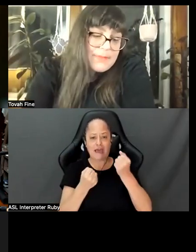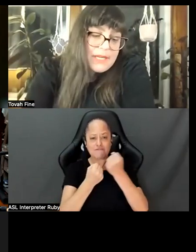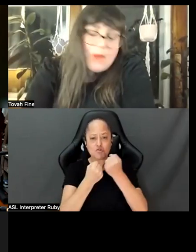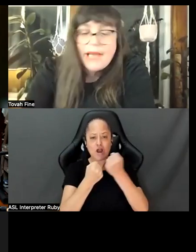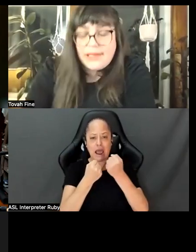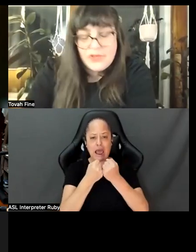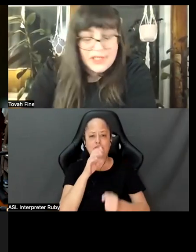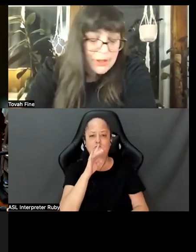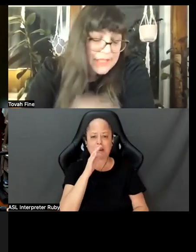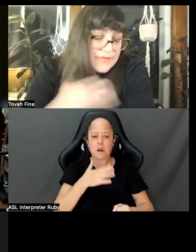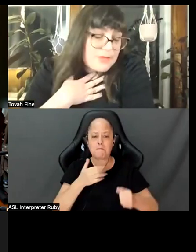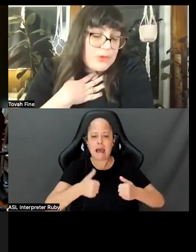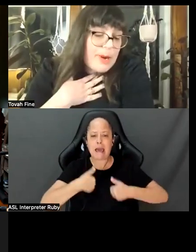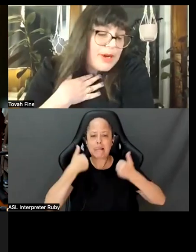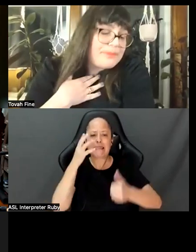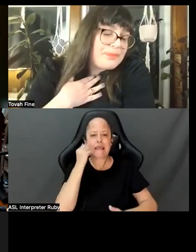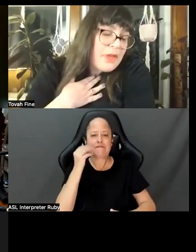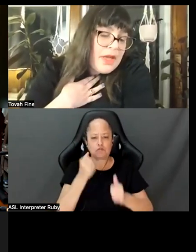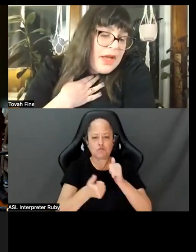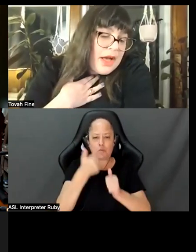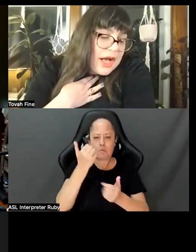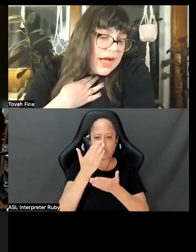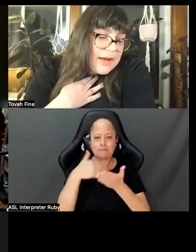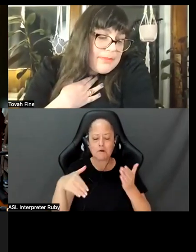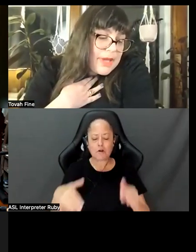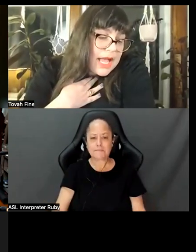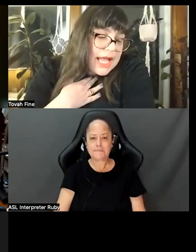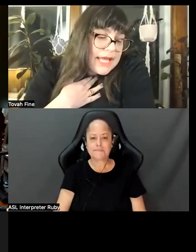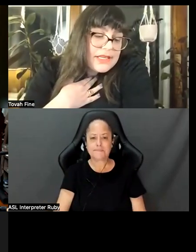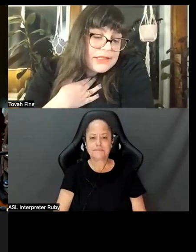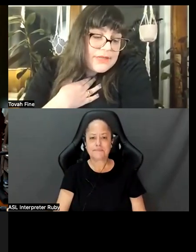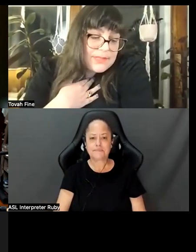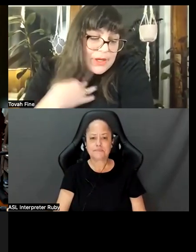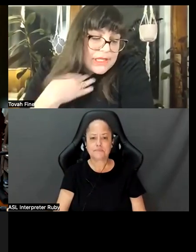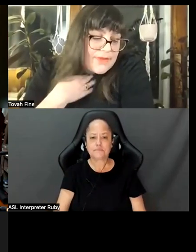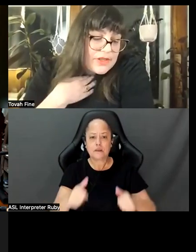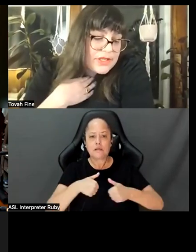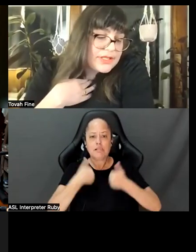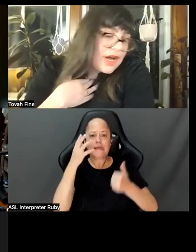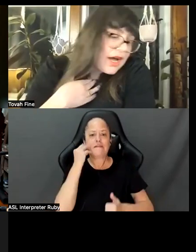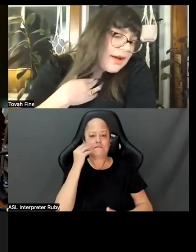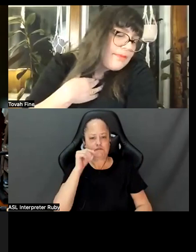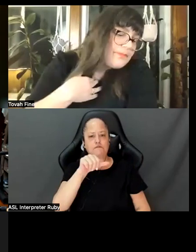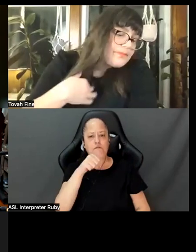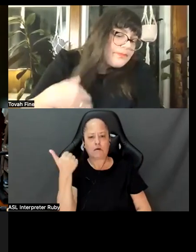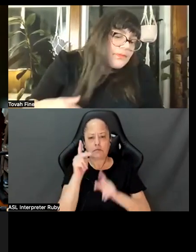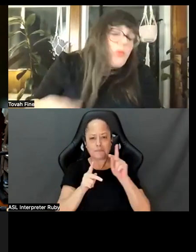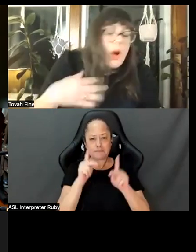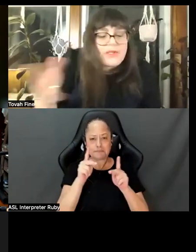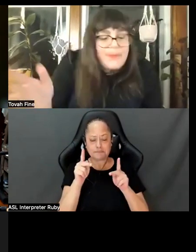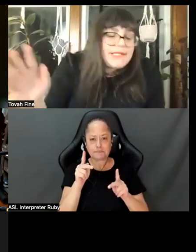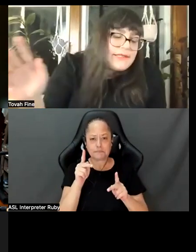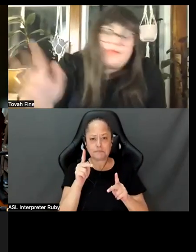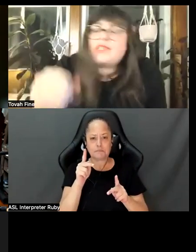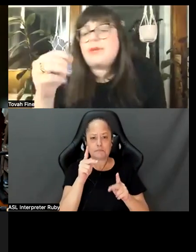I speak about my lived experience for the most part, and the lived experience of others,